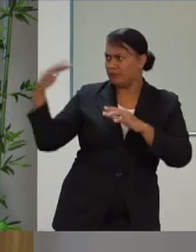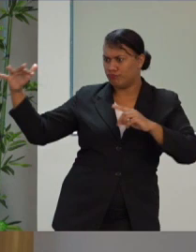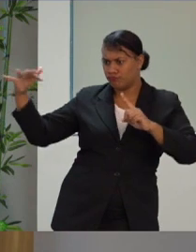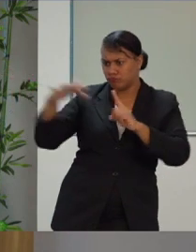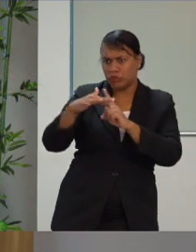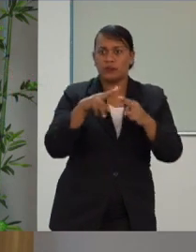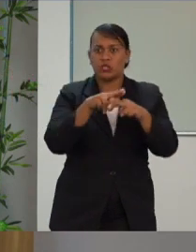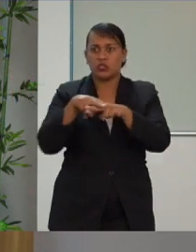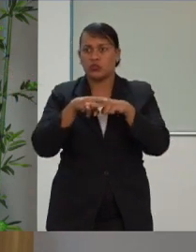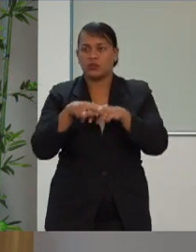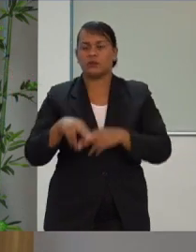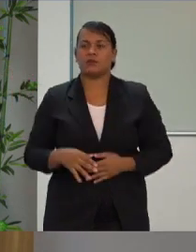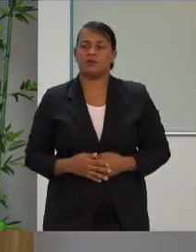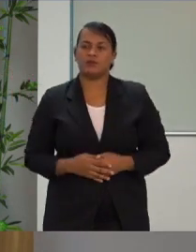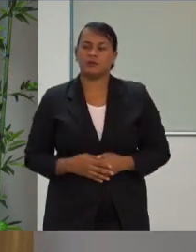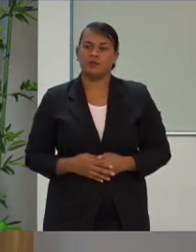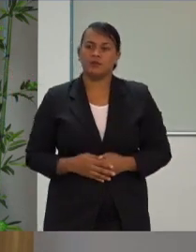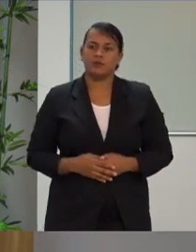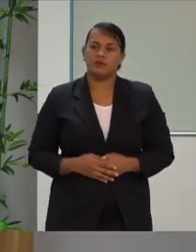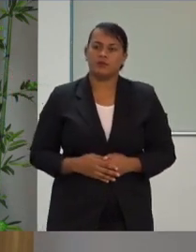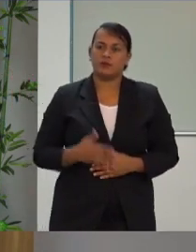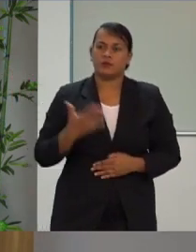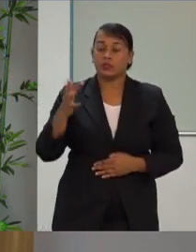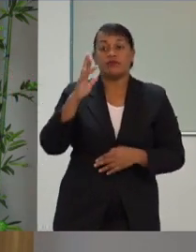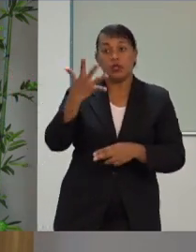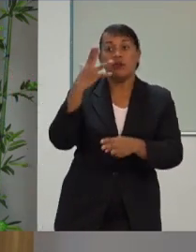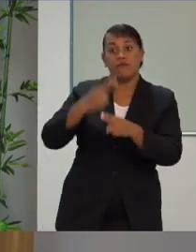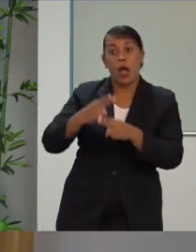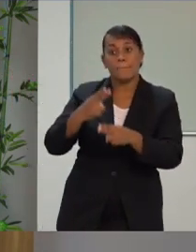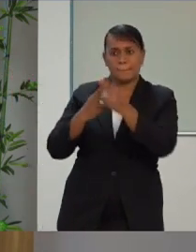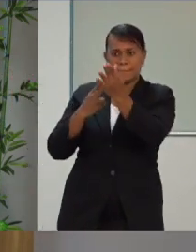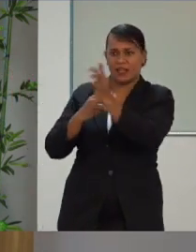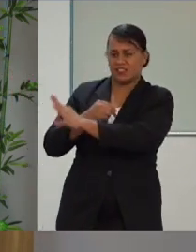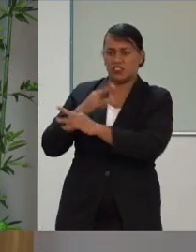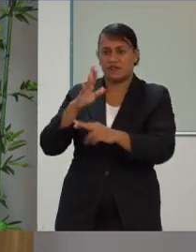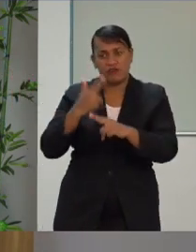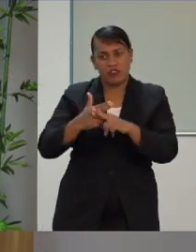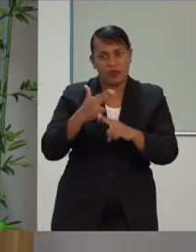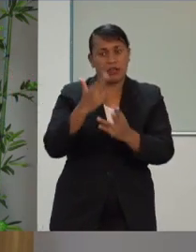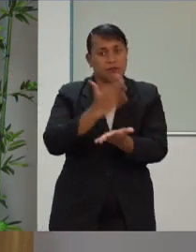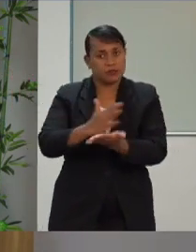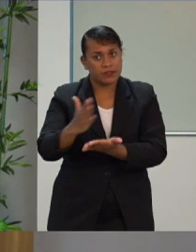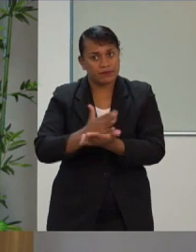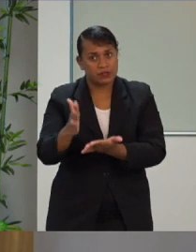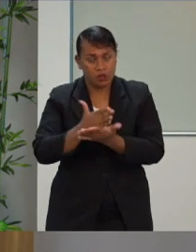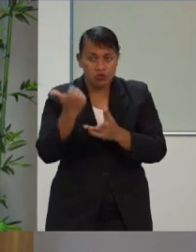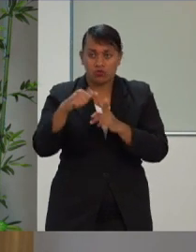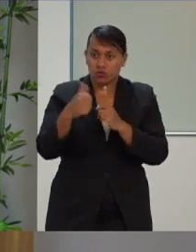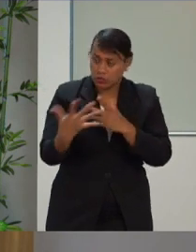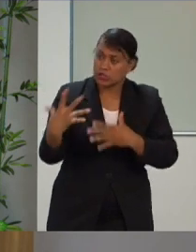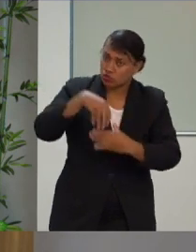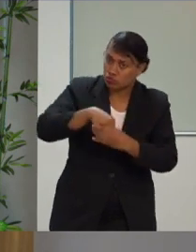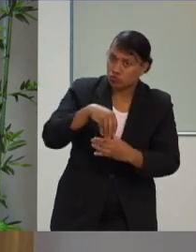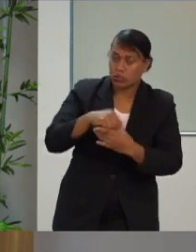Okay, so just wanted to confirm, for farmers who may have FNPF accounts, are they also included in the assistance scheme?